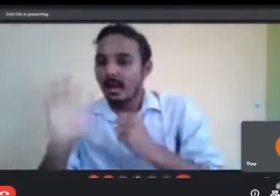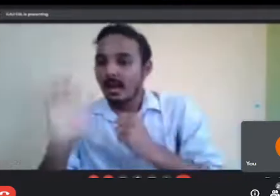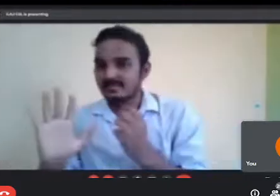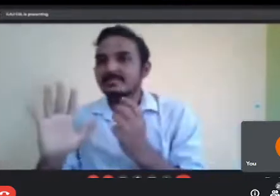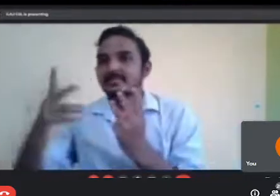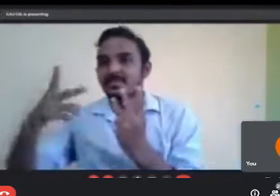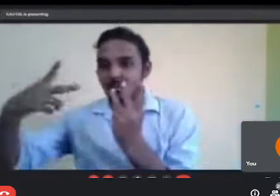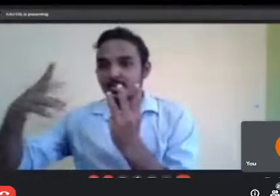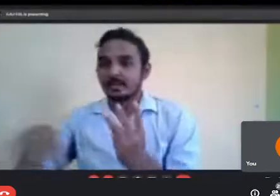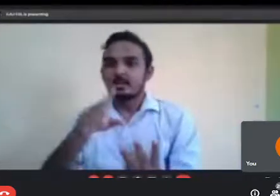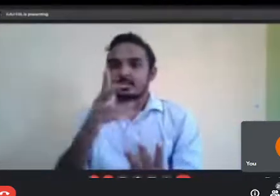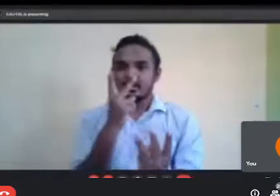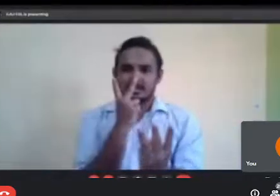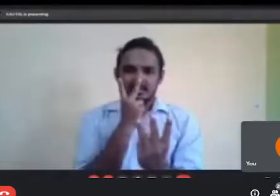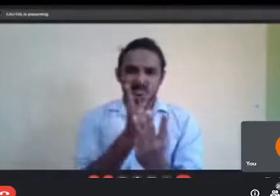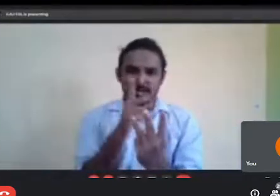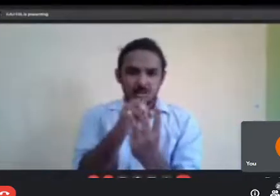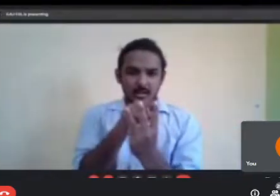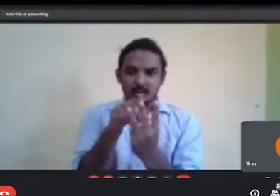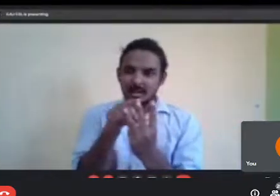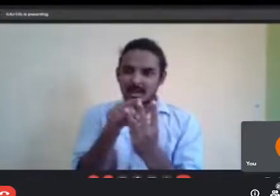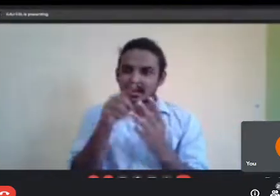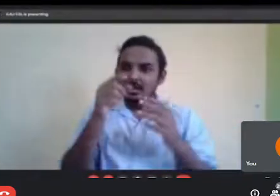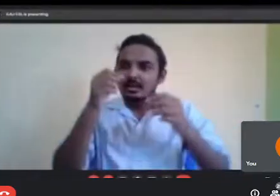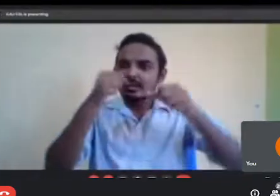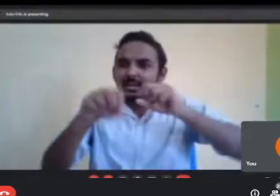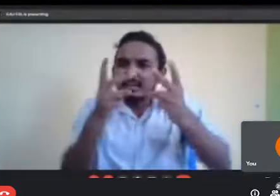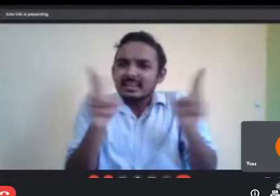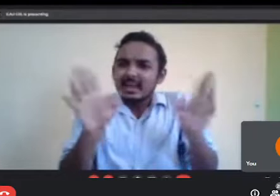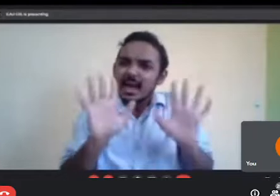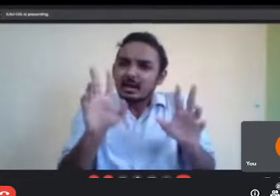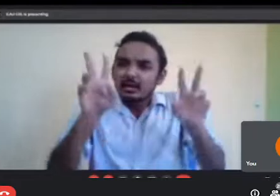post-test, what we did, we identified,